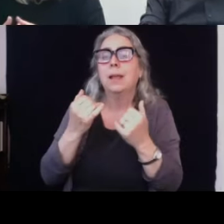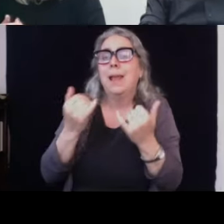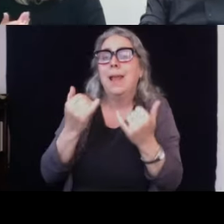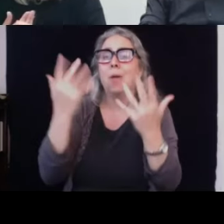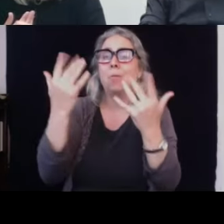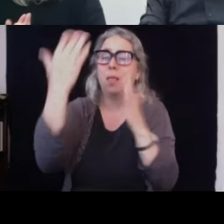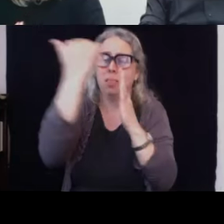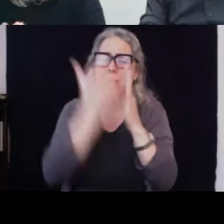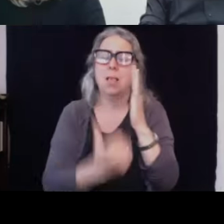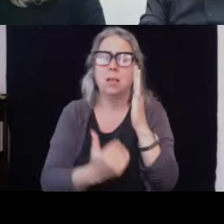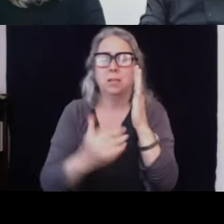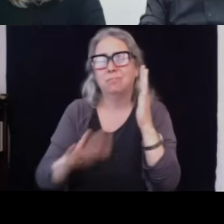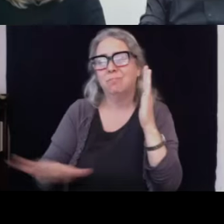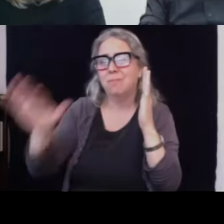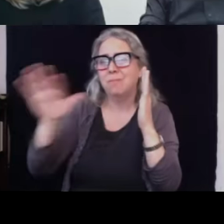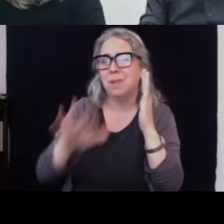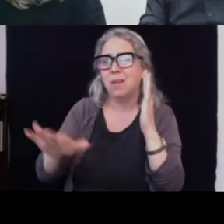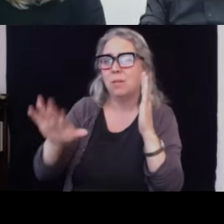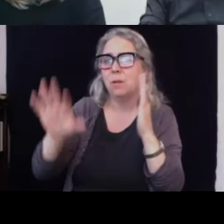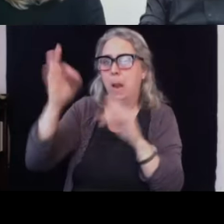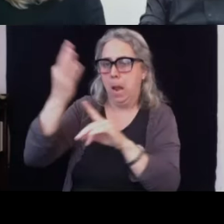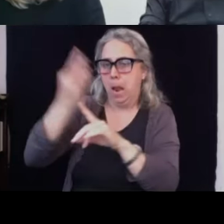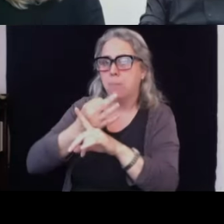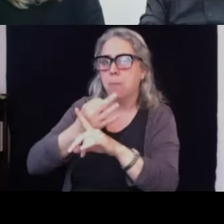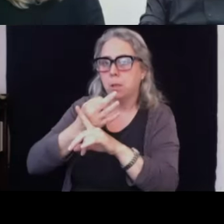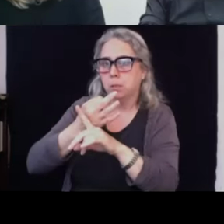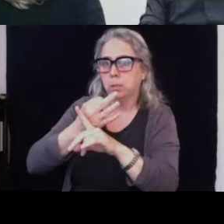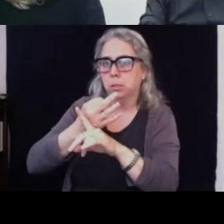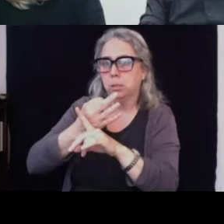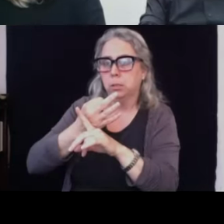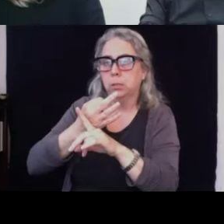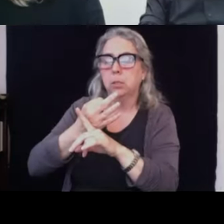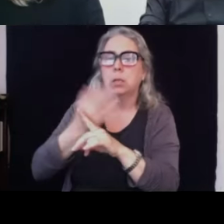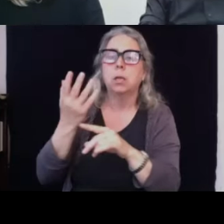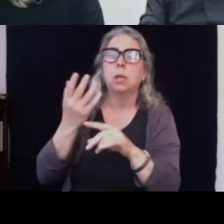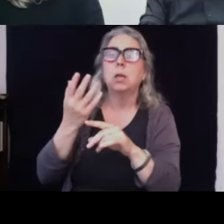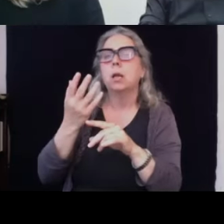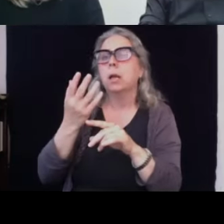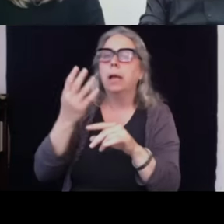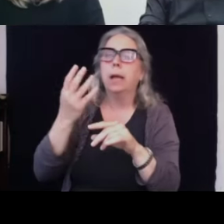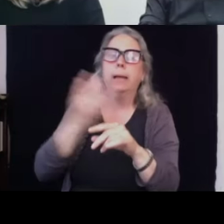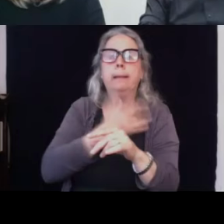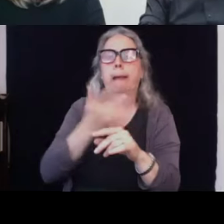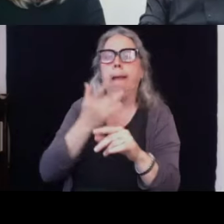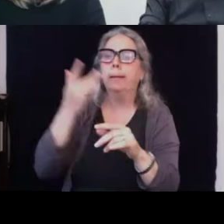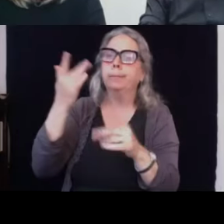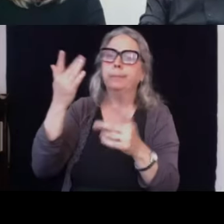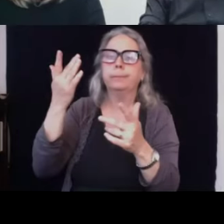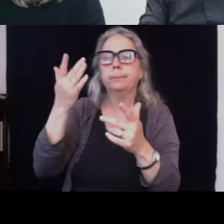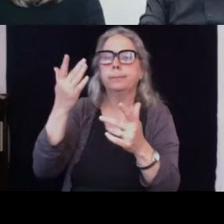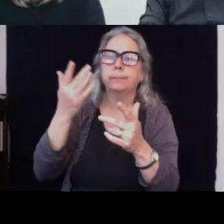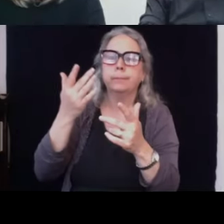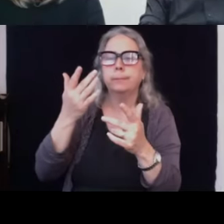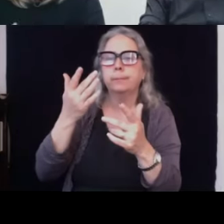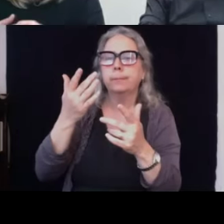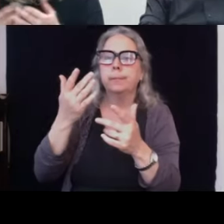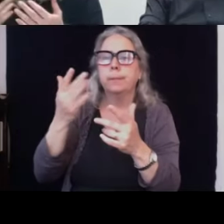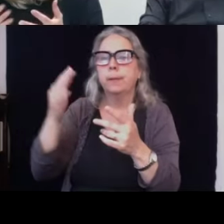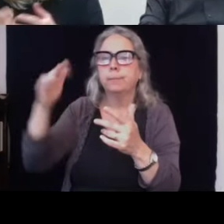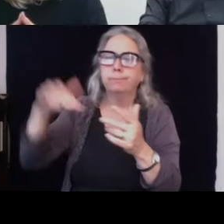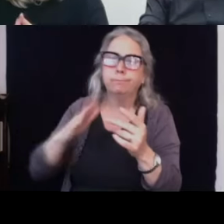list is roughly about 9 months. It kind of ebbs and flows. There should be some funding